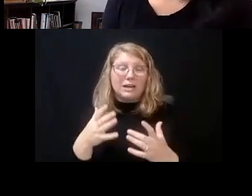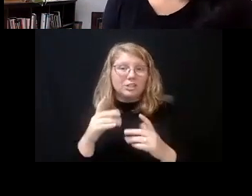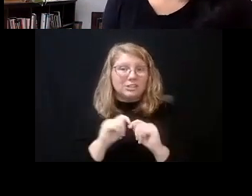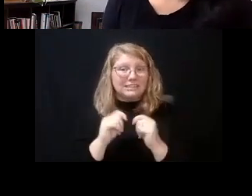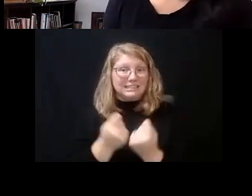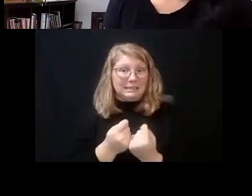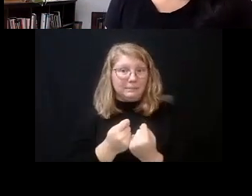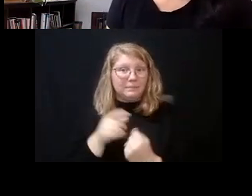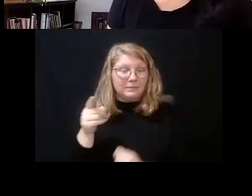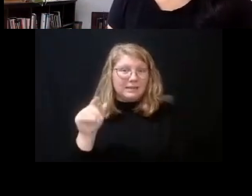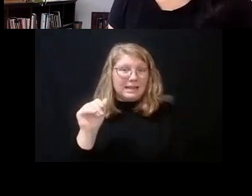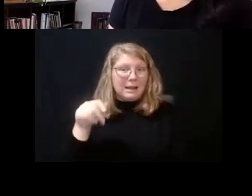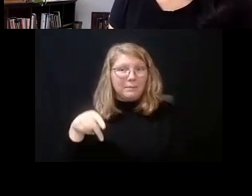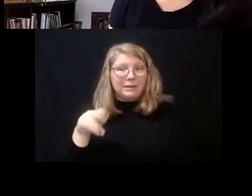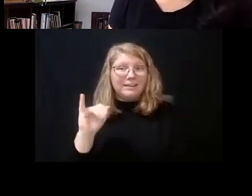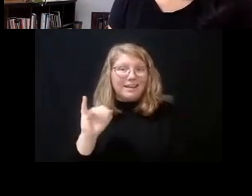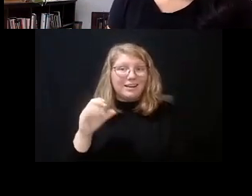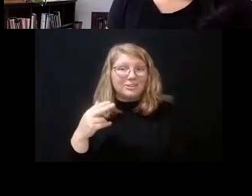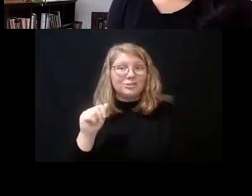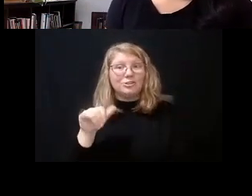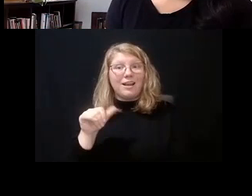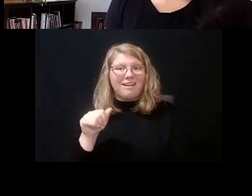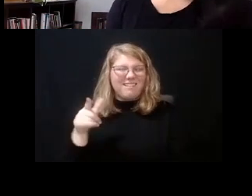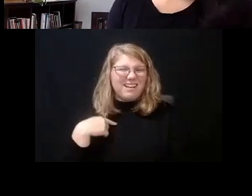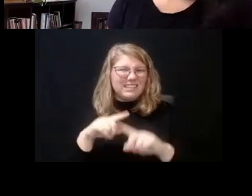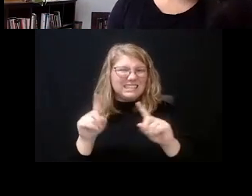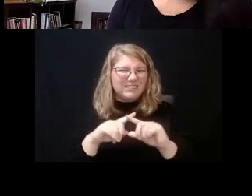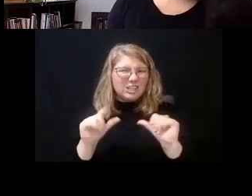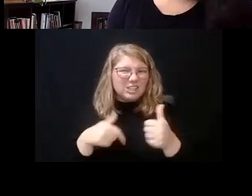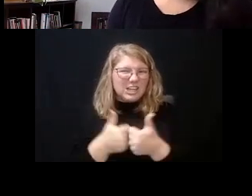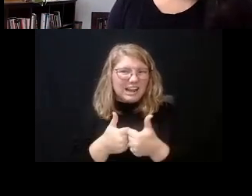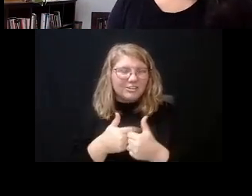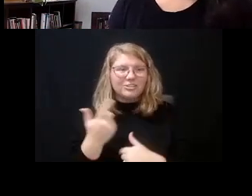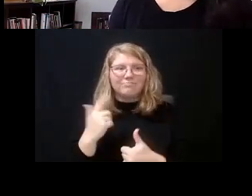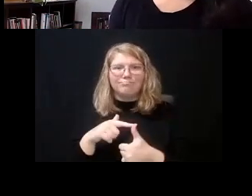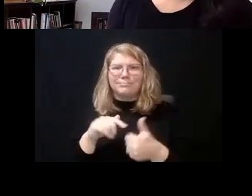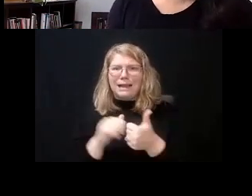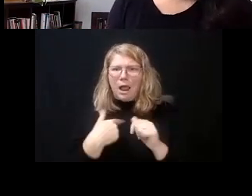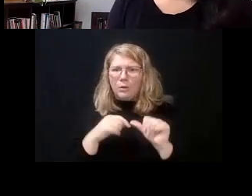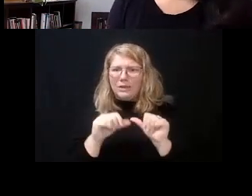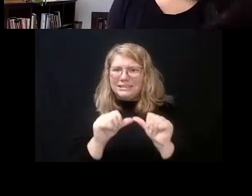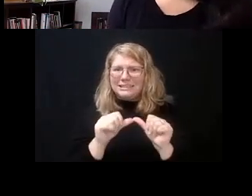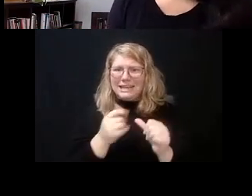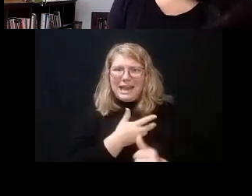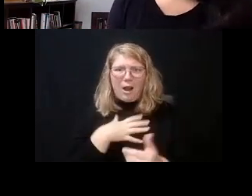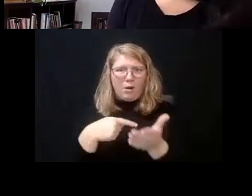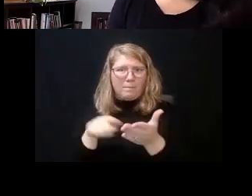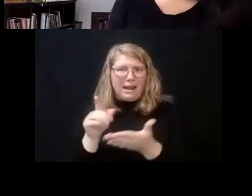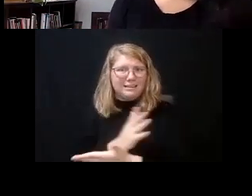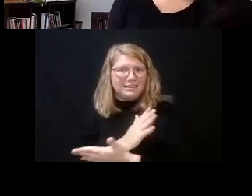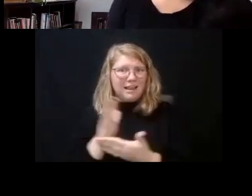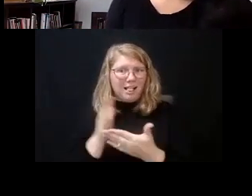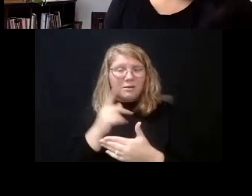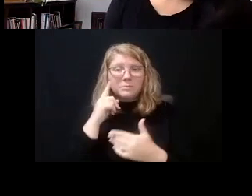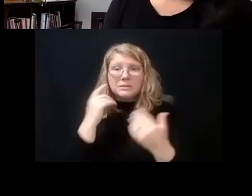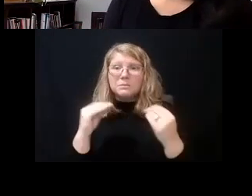have different challenges to resolve. They have the challenge of how do we sustain the scale because more people